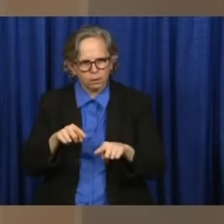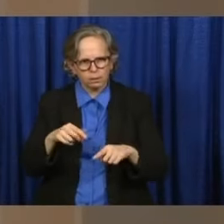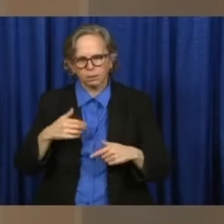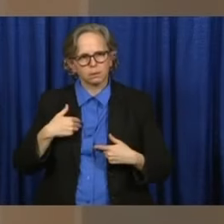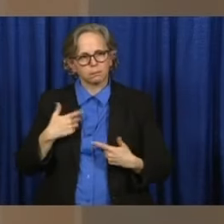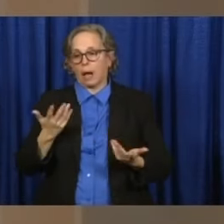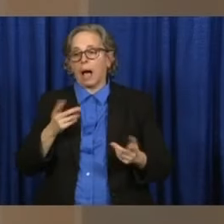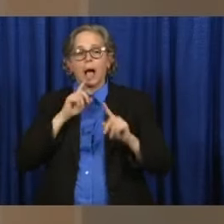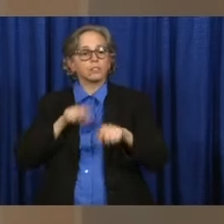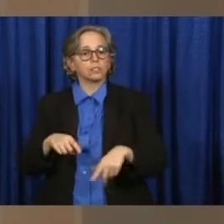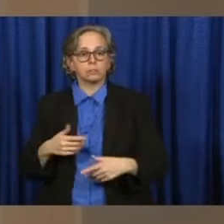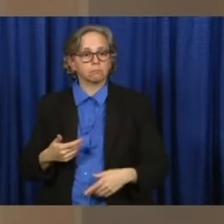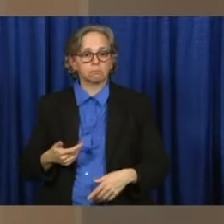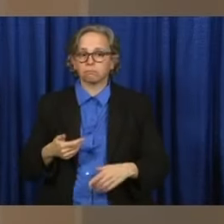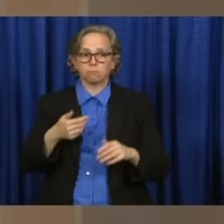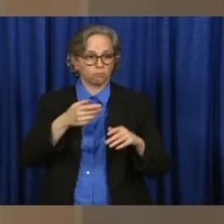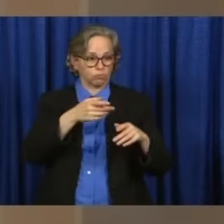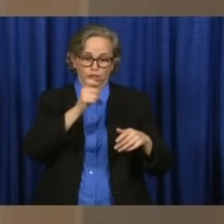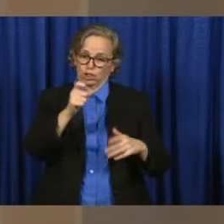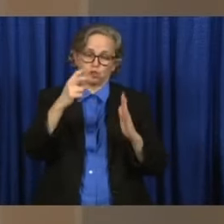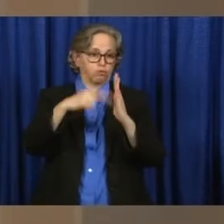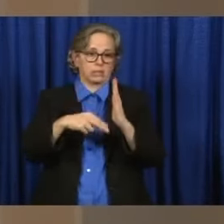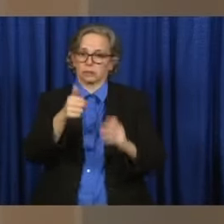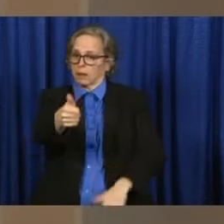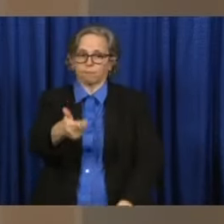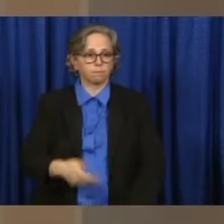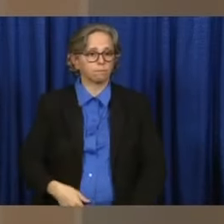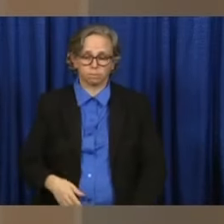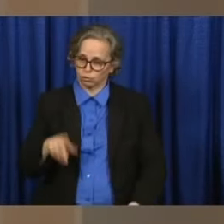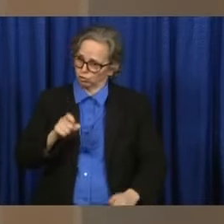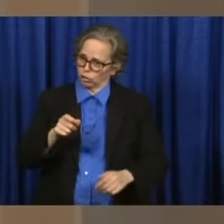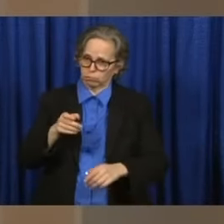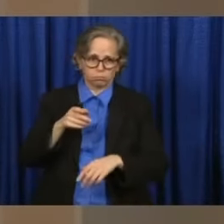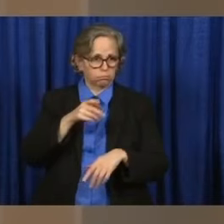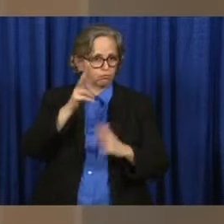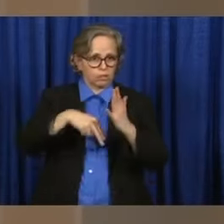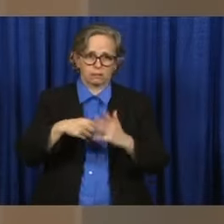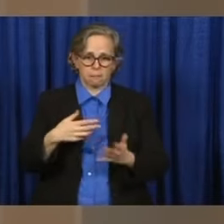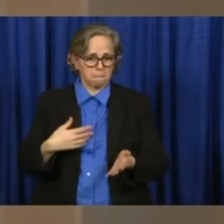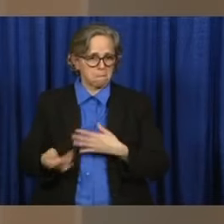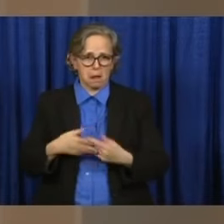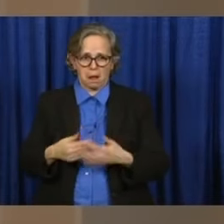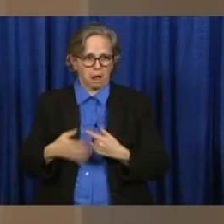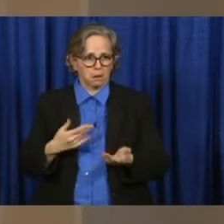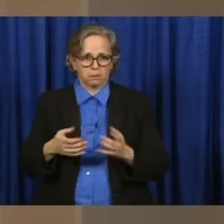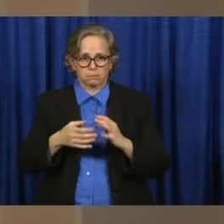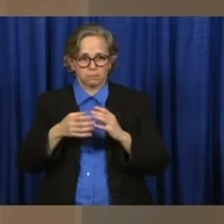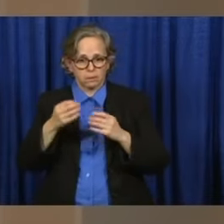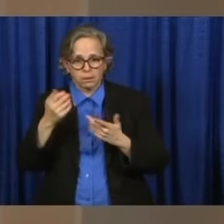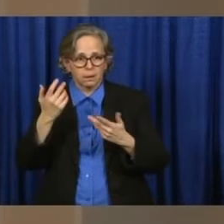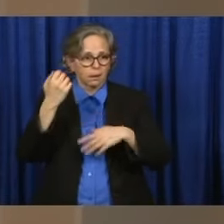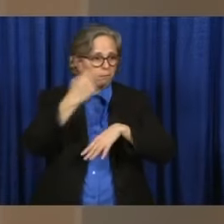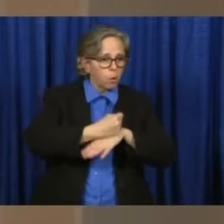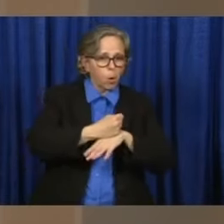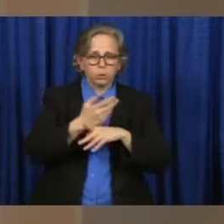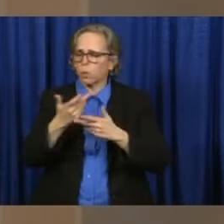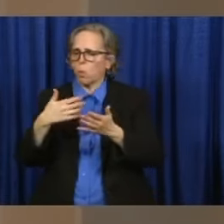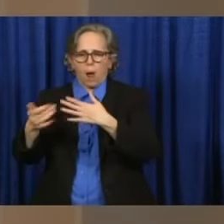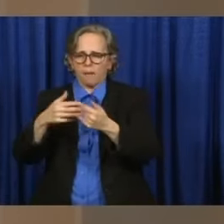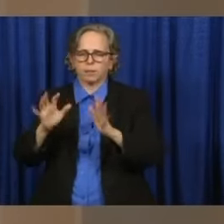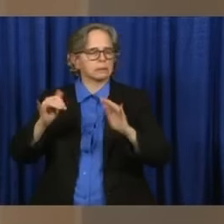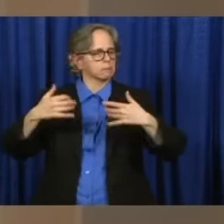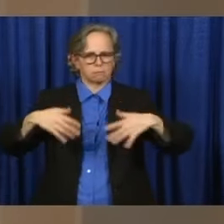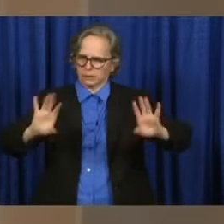under stay-at-home or the order that came out under foreclosures on commercial properties. It did